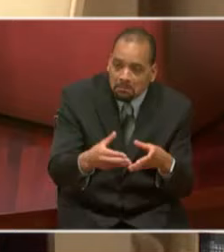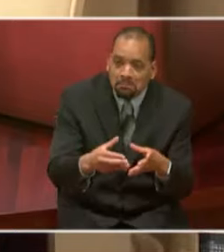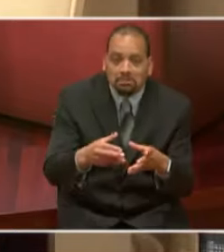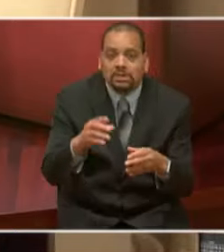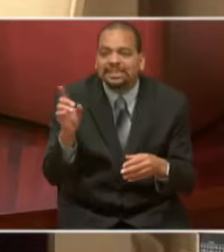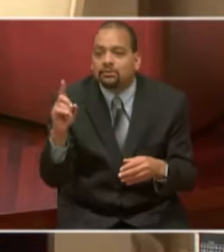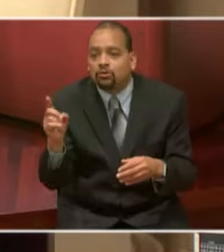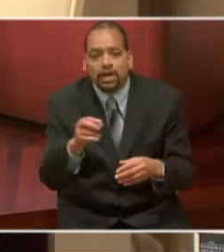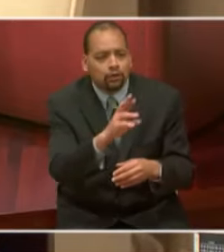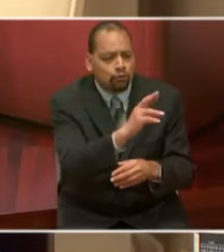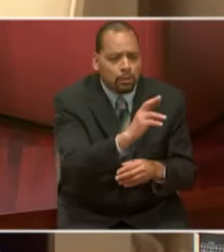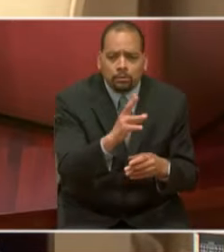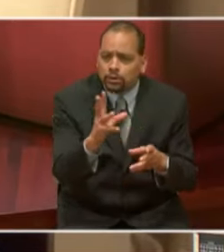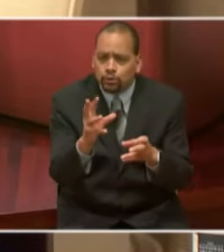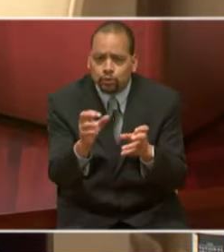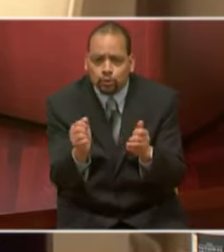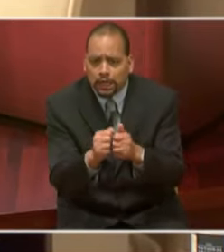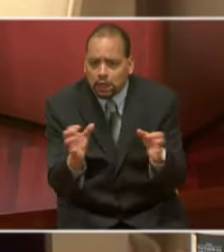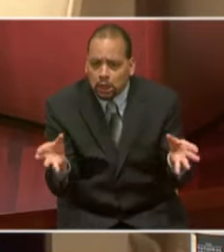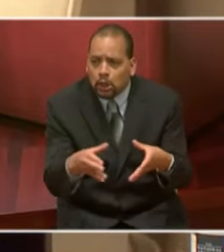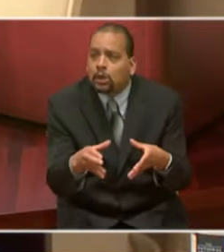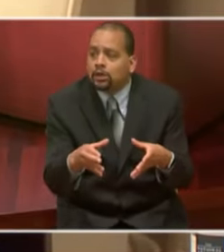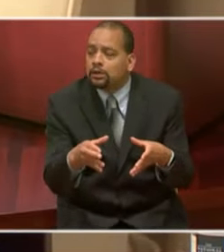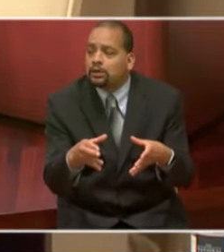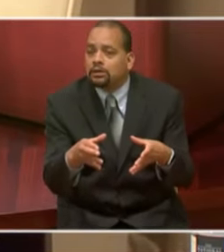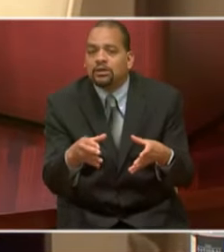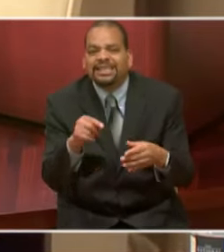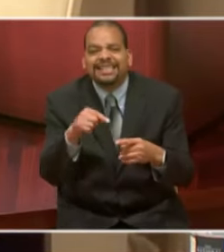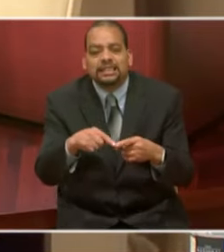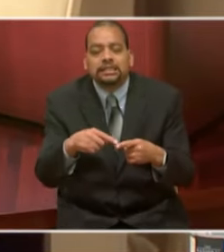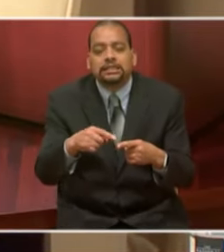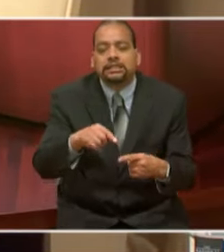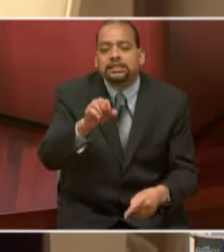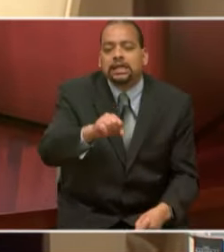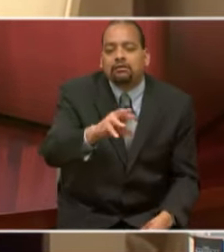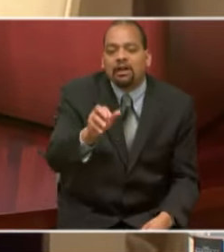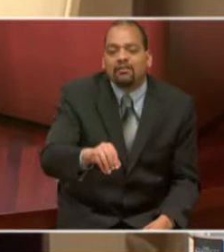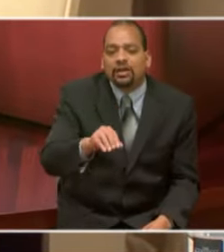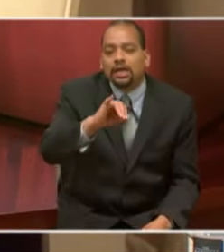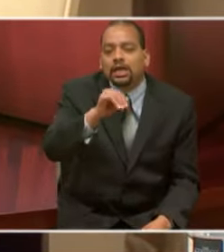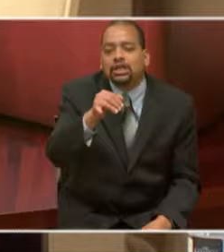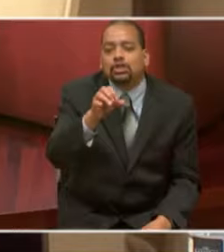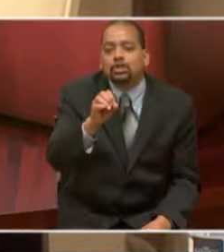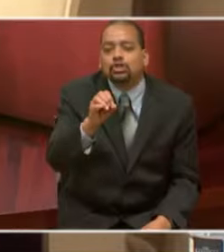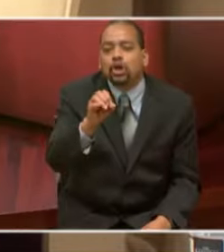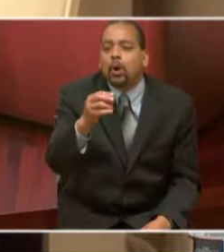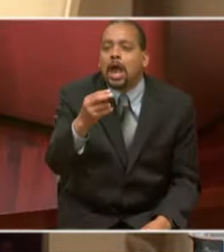Other leaders, we hugged, we cried.